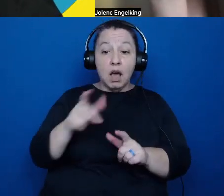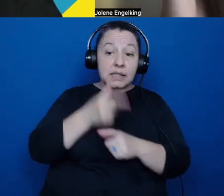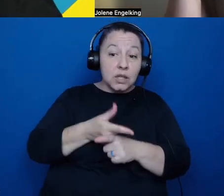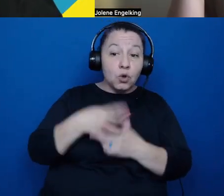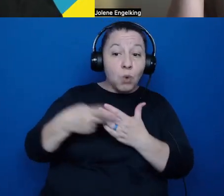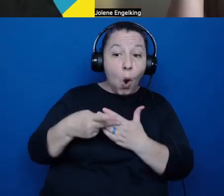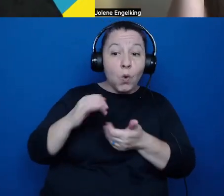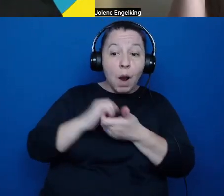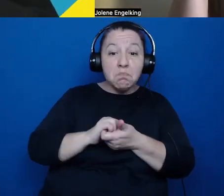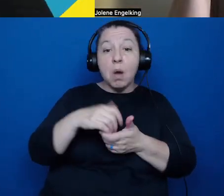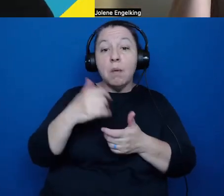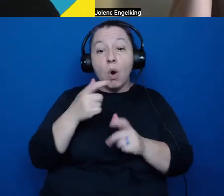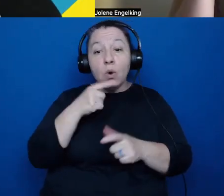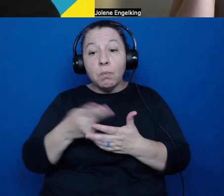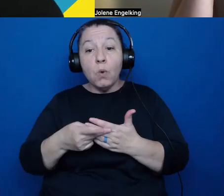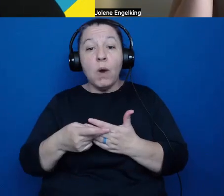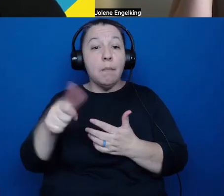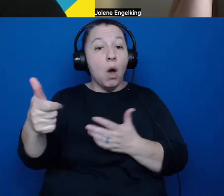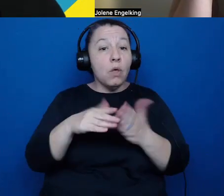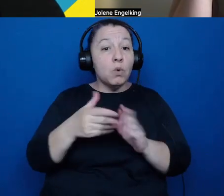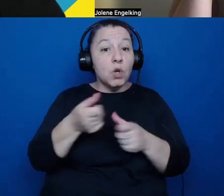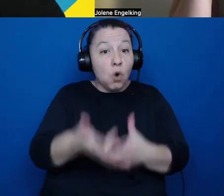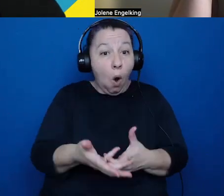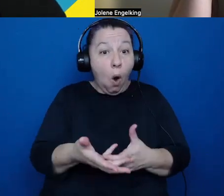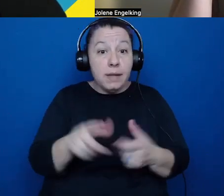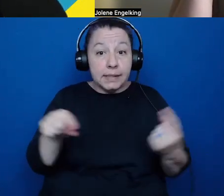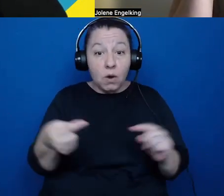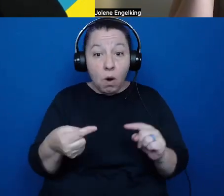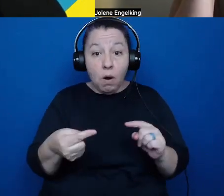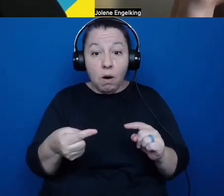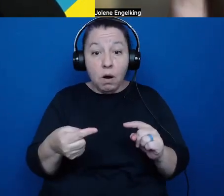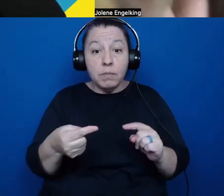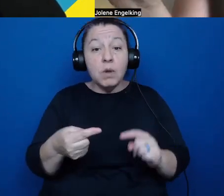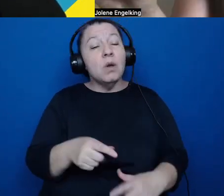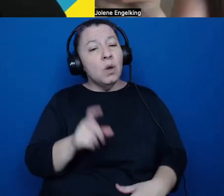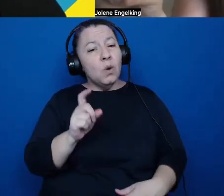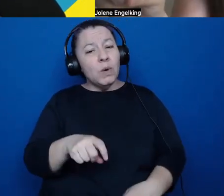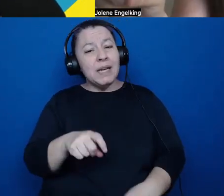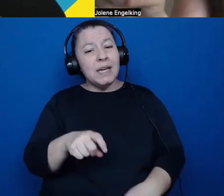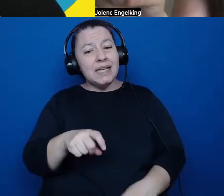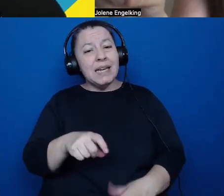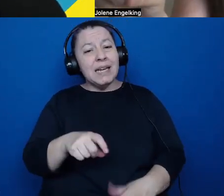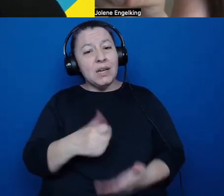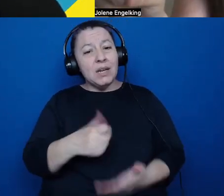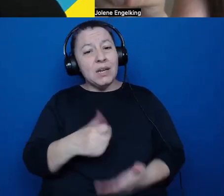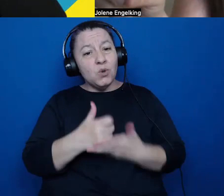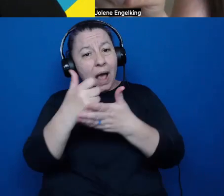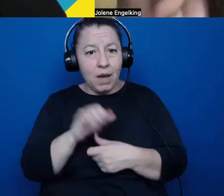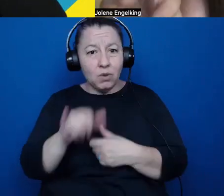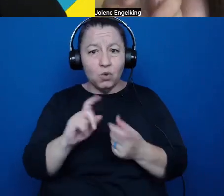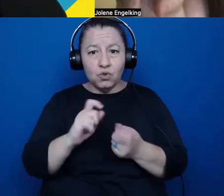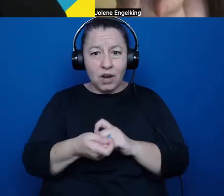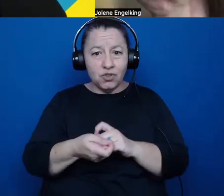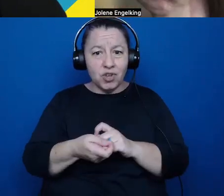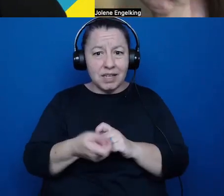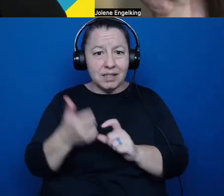another program in another community causing this harm, like to help them make those changes. And if they're not